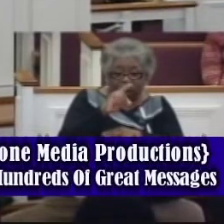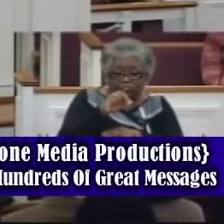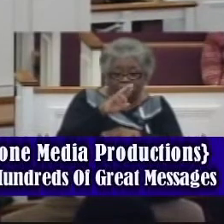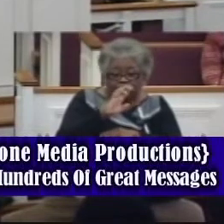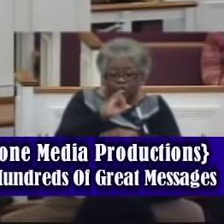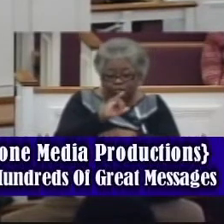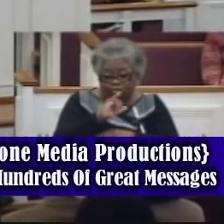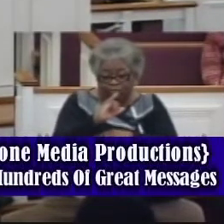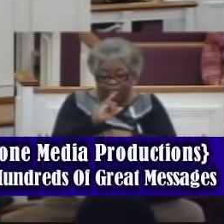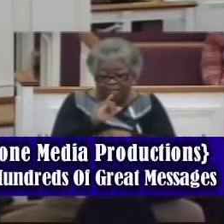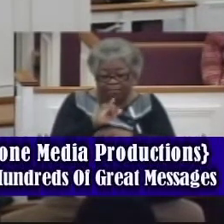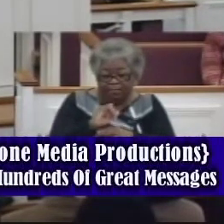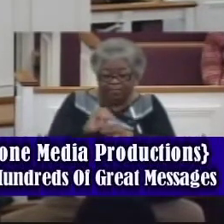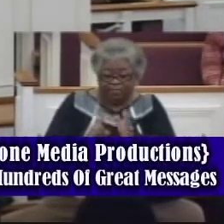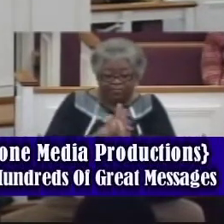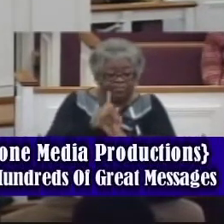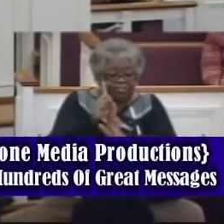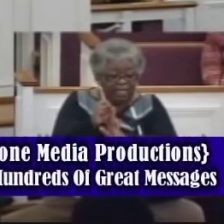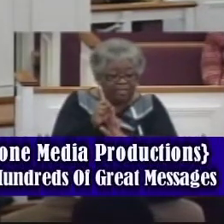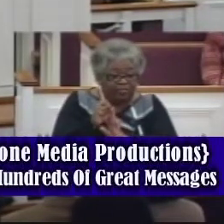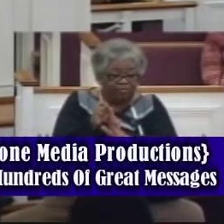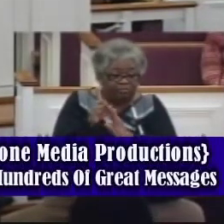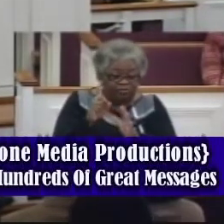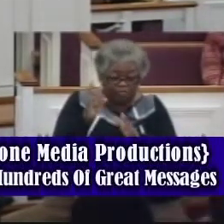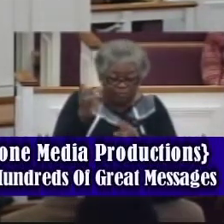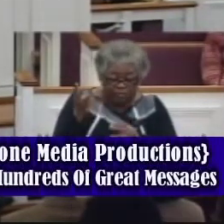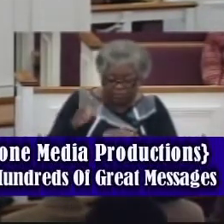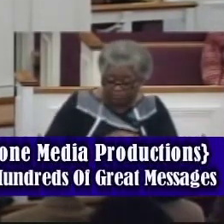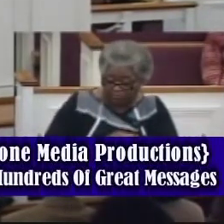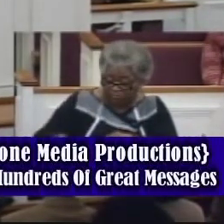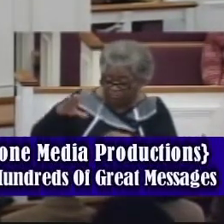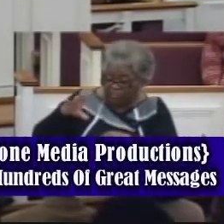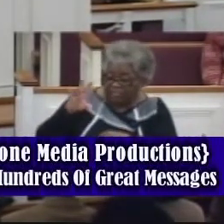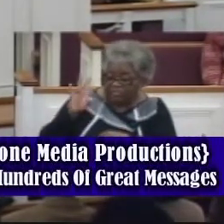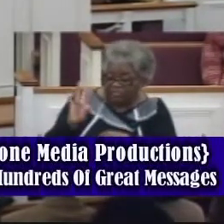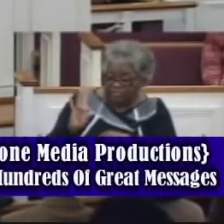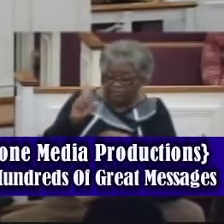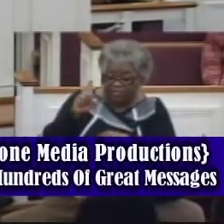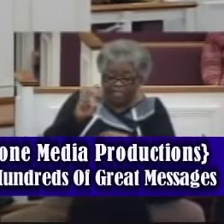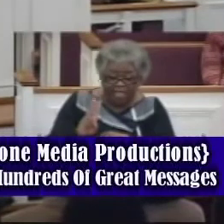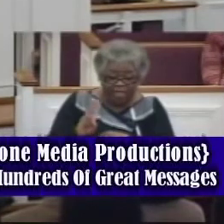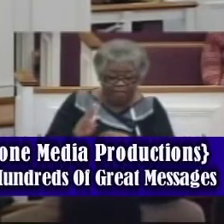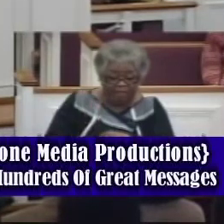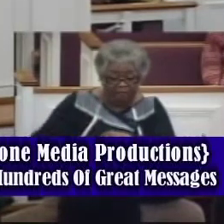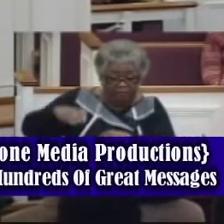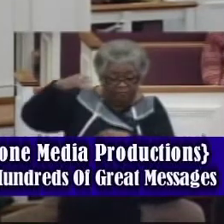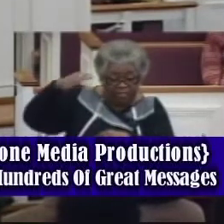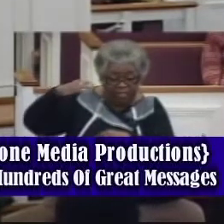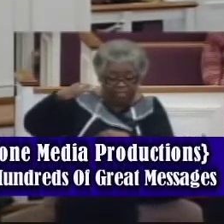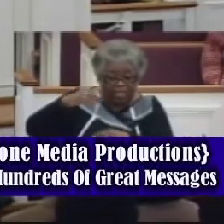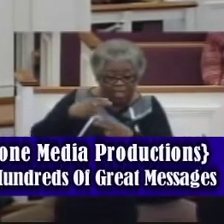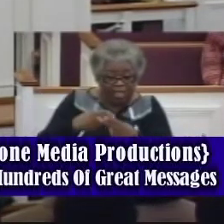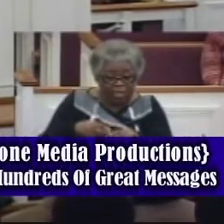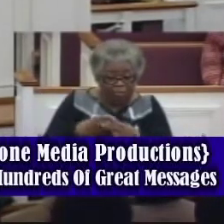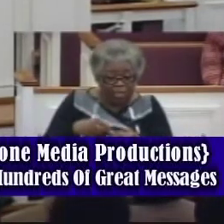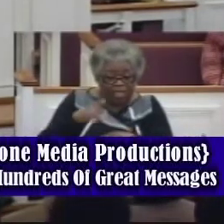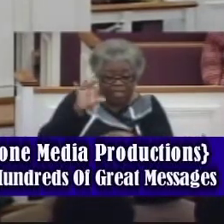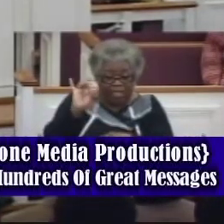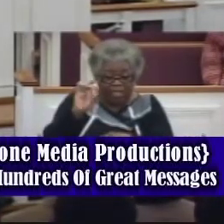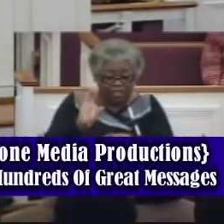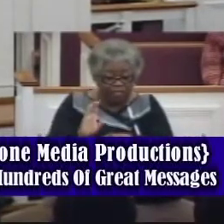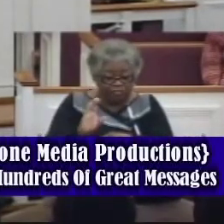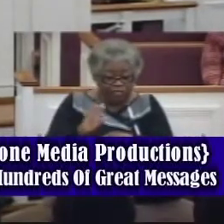about 7.5 feet tall. Andre the Giant weighed about 800 pounds. And when he